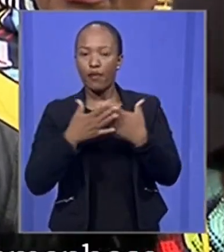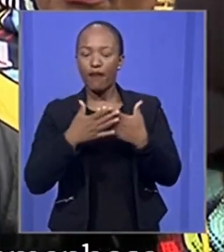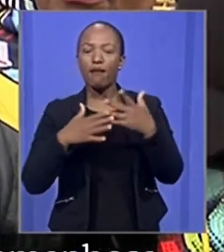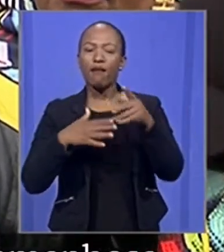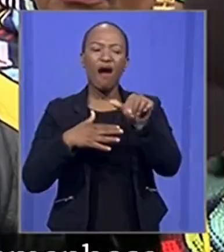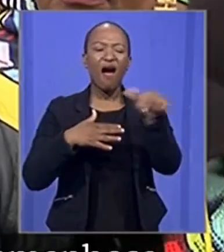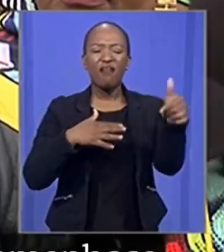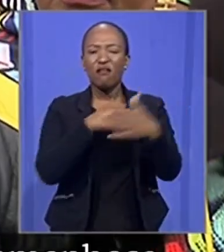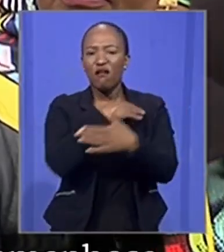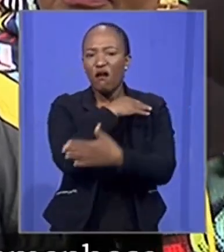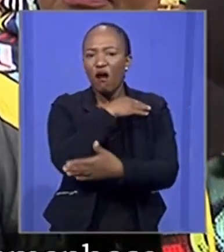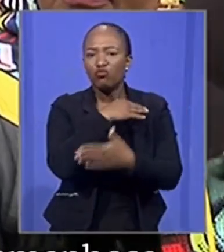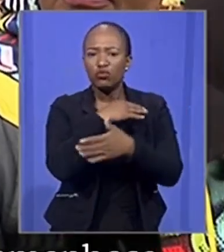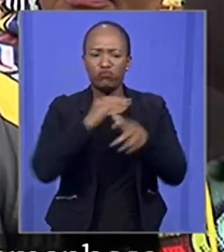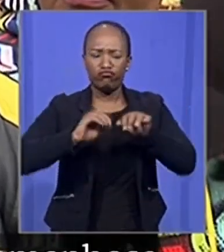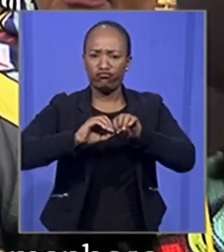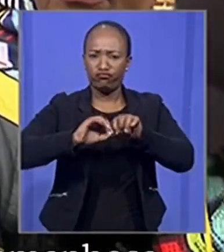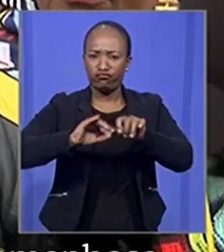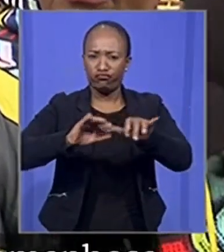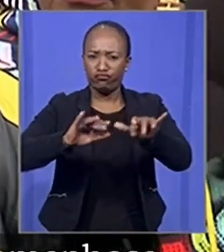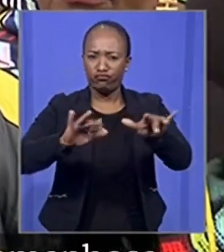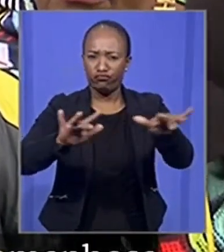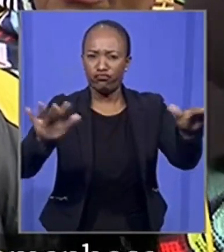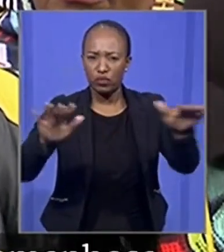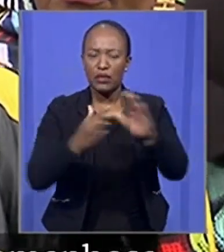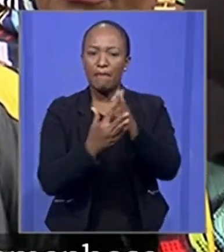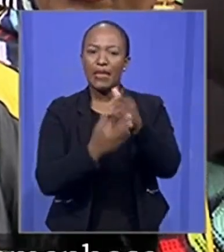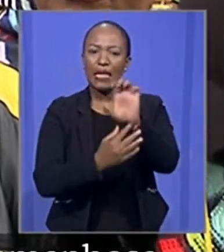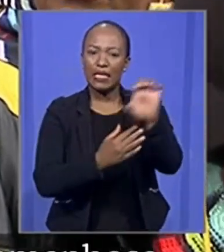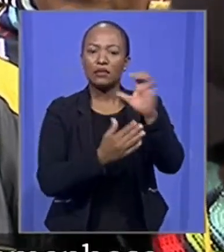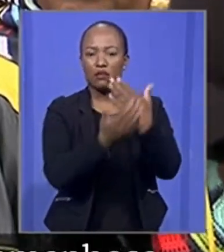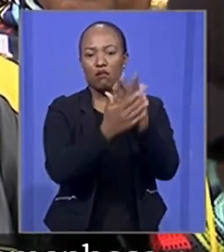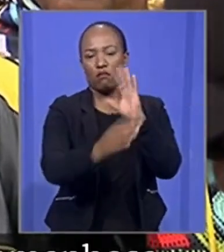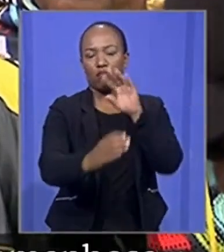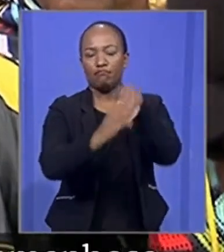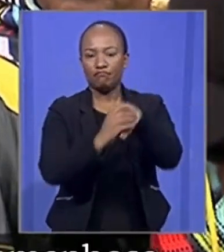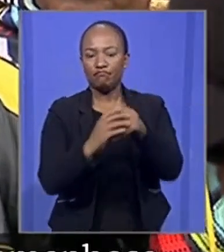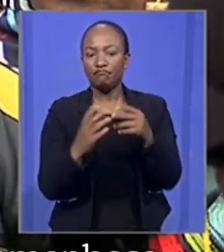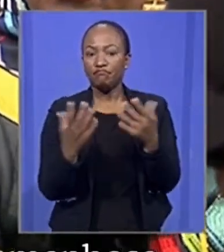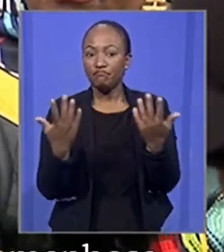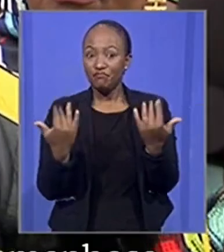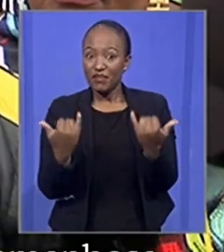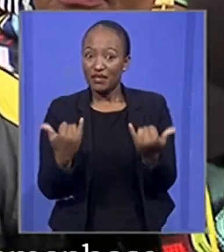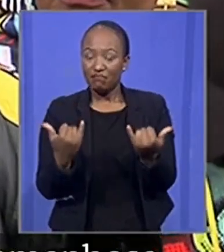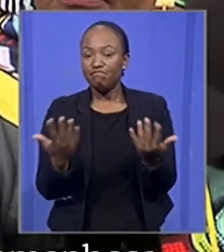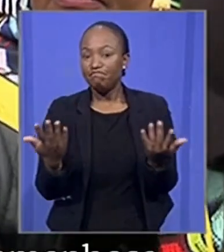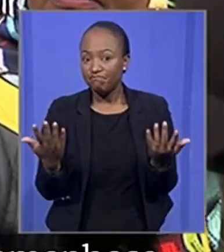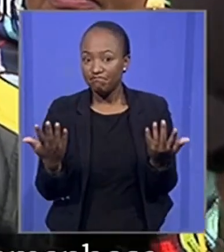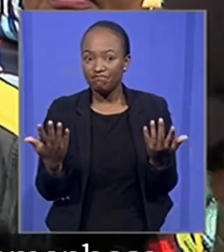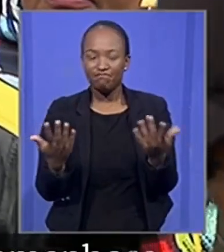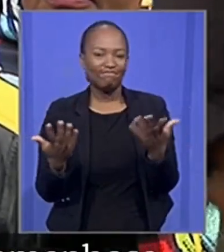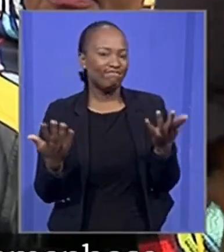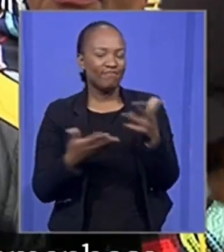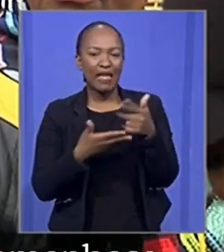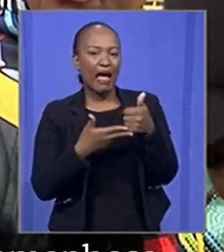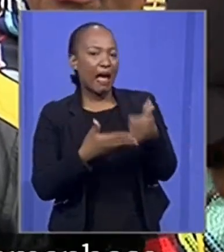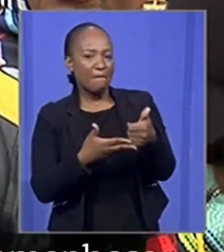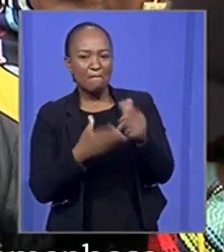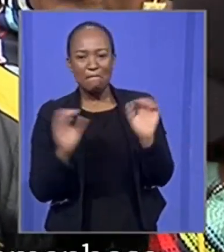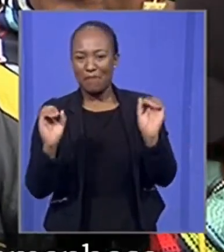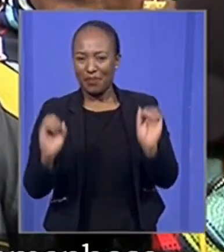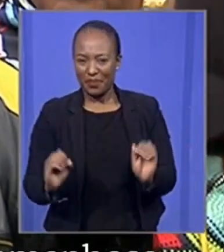borders of Israel and it would engulf countries in the Middle East. So this is totally unhelpful,